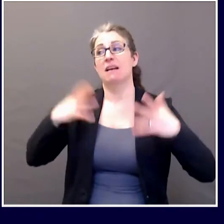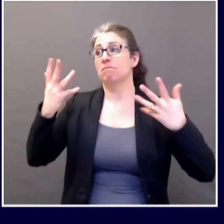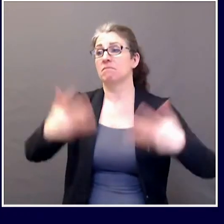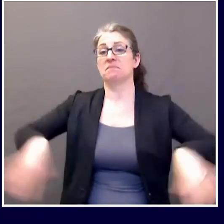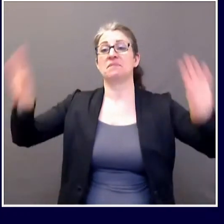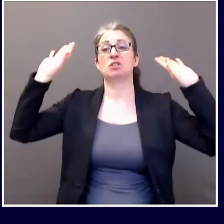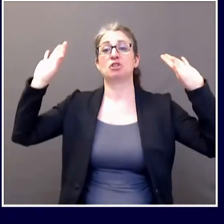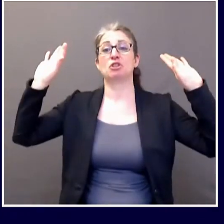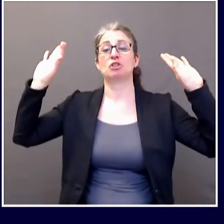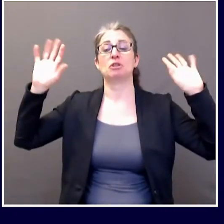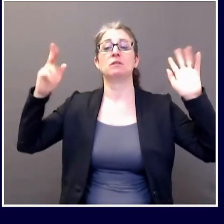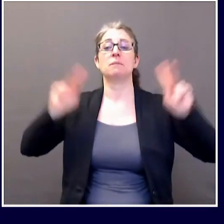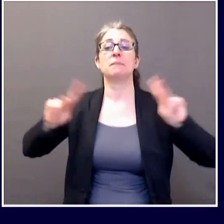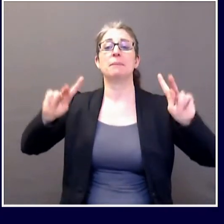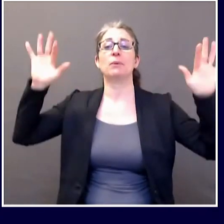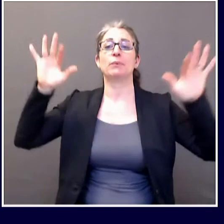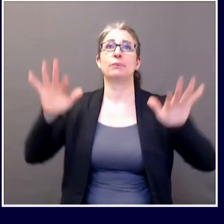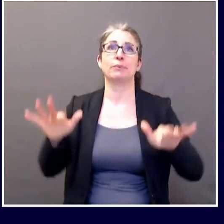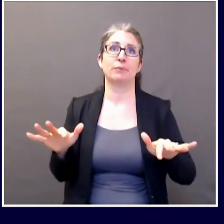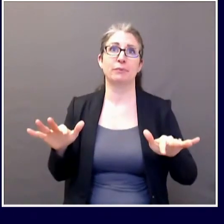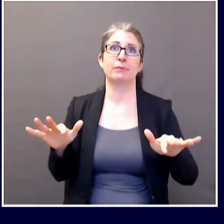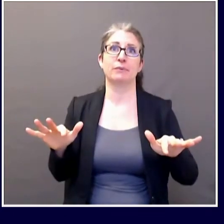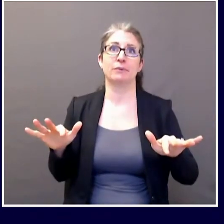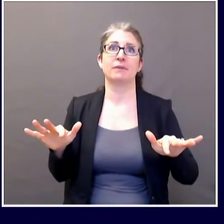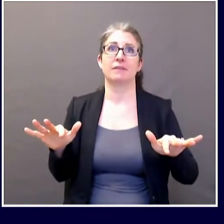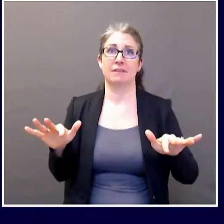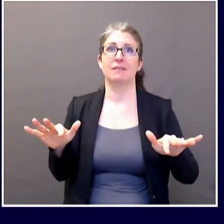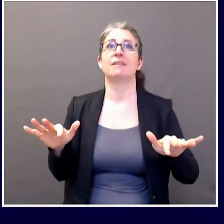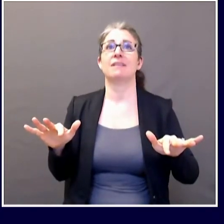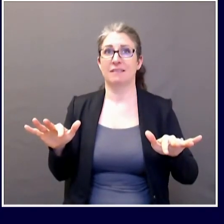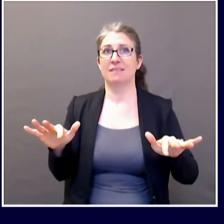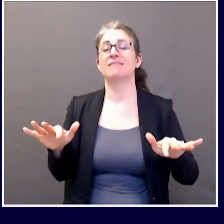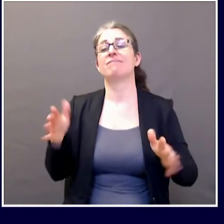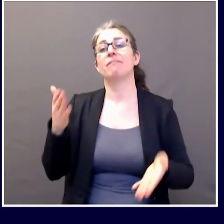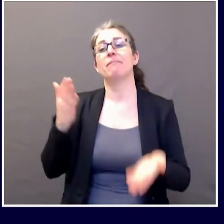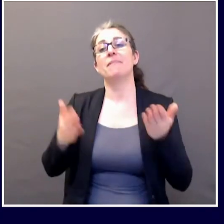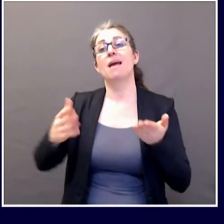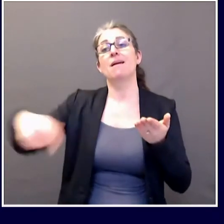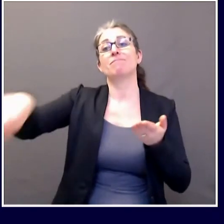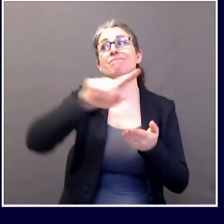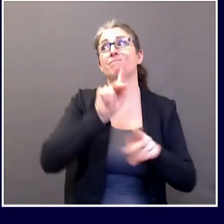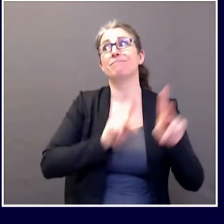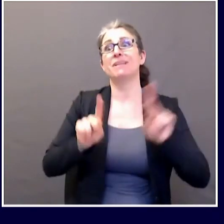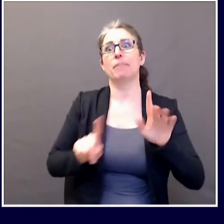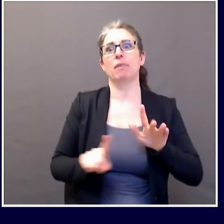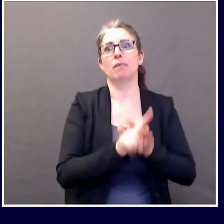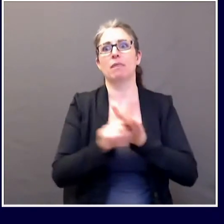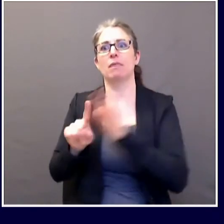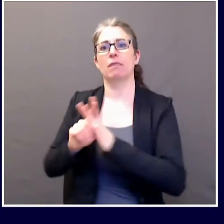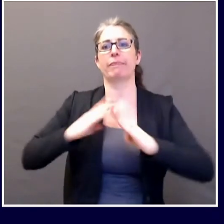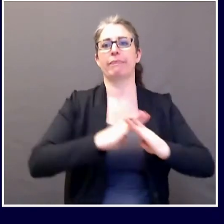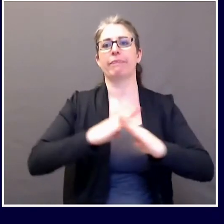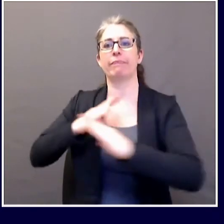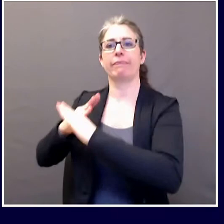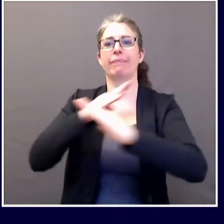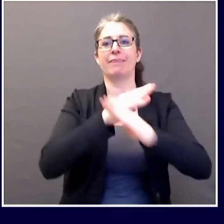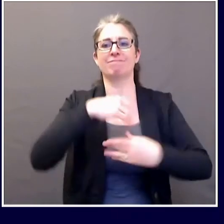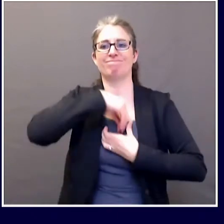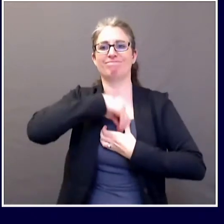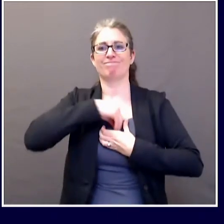Okay, thank you for that. Also, the proposed COVID-19 Patients' Bill of